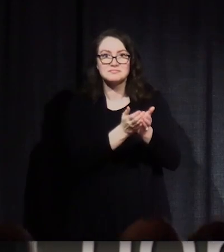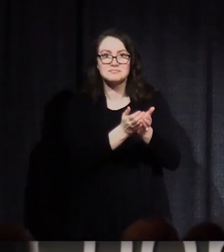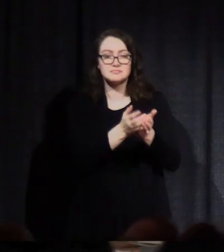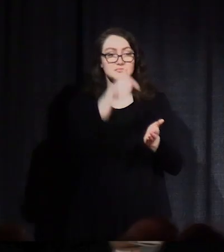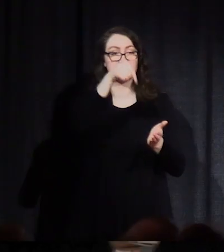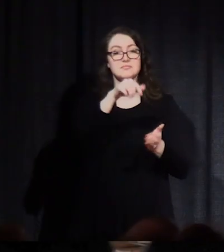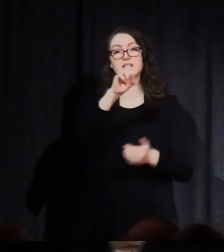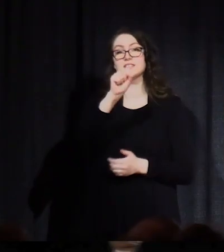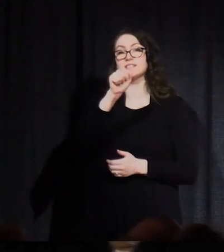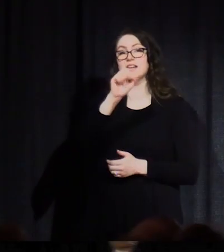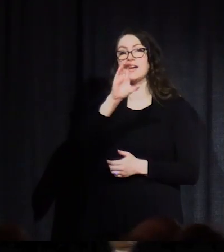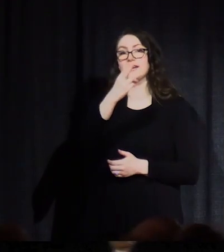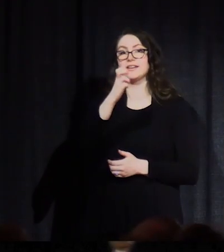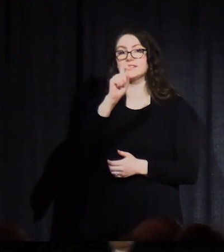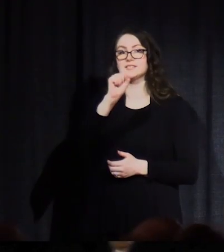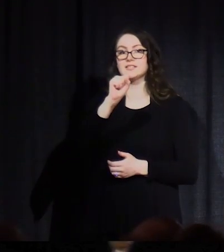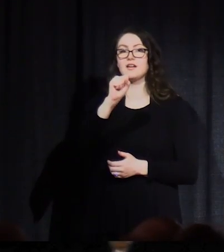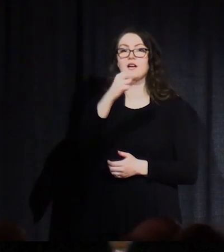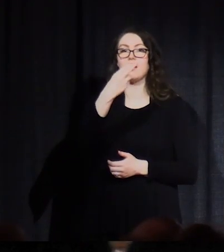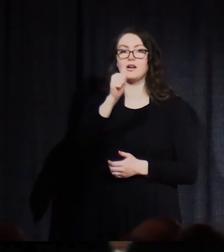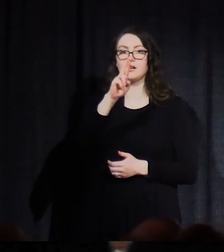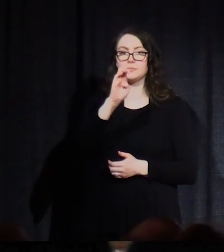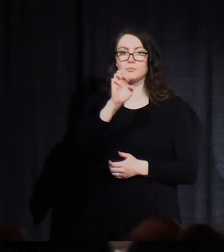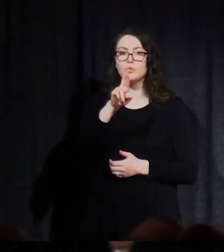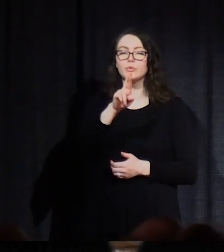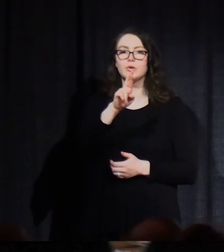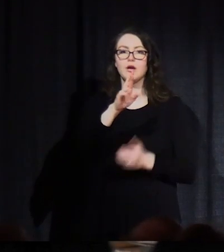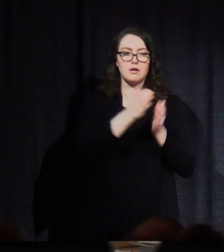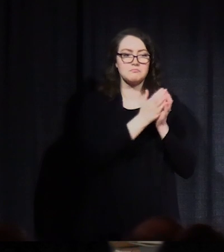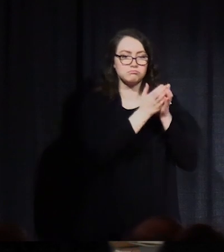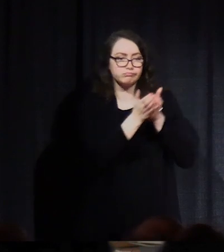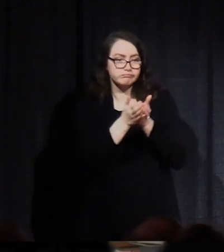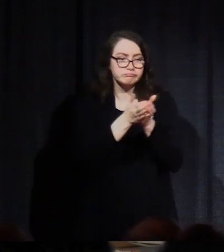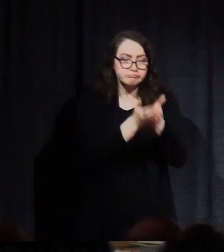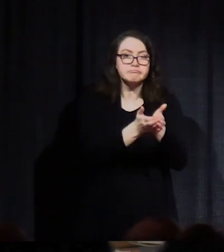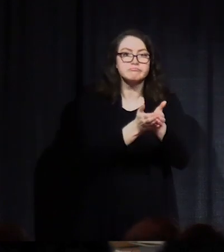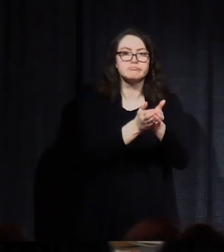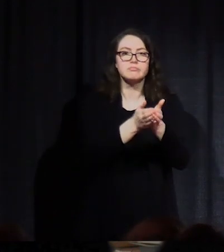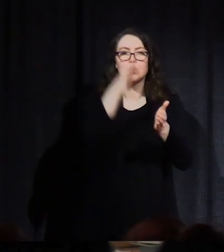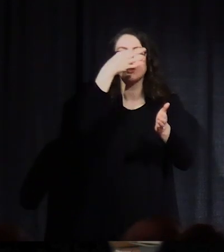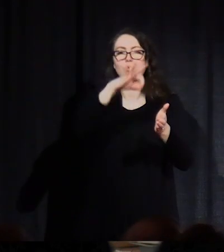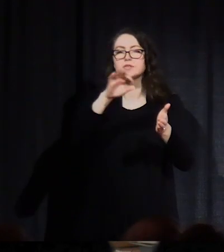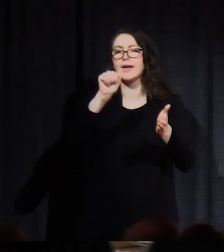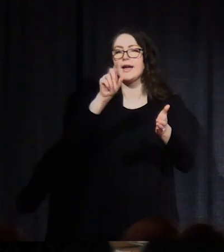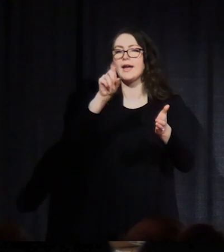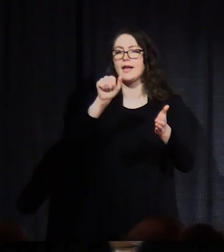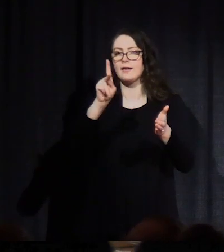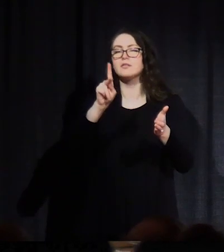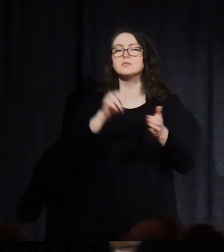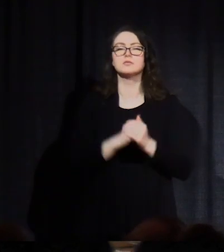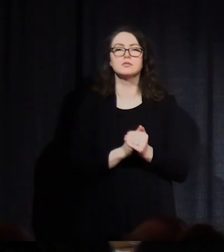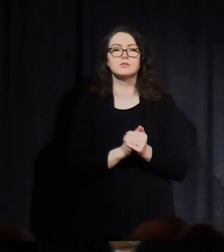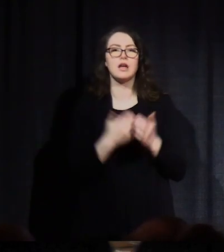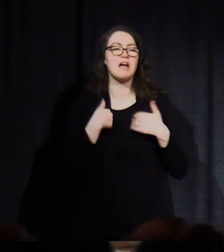Sackett's Harbor was a tanker that broke in half off the coast of Adak in 1946. The forward half of the ship drifted away with